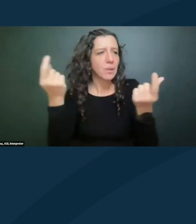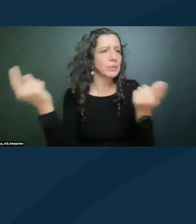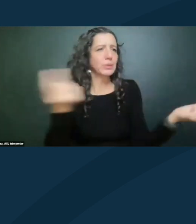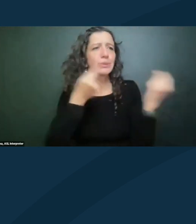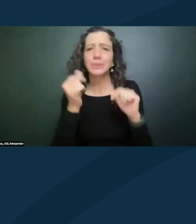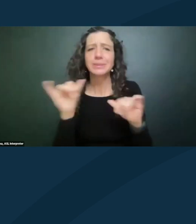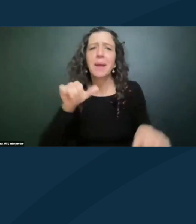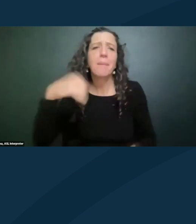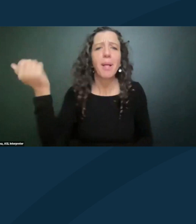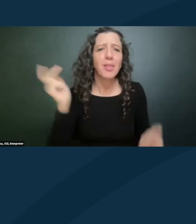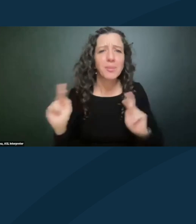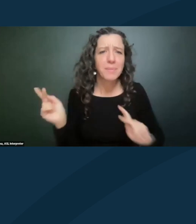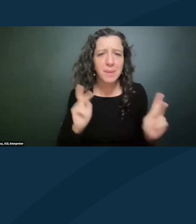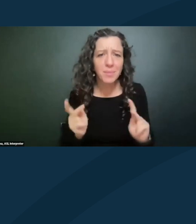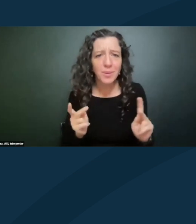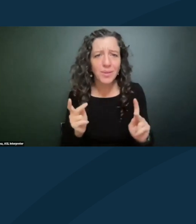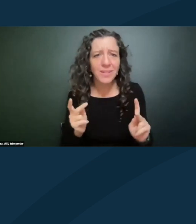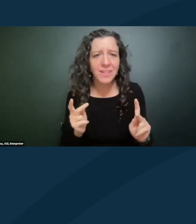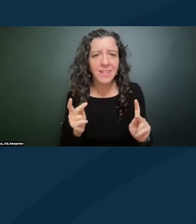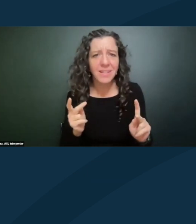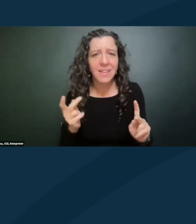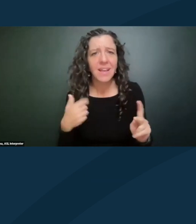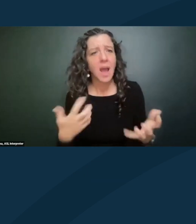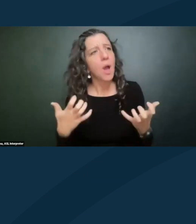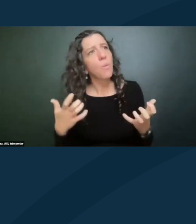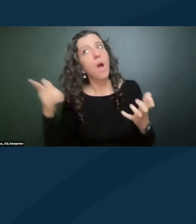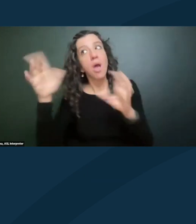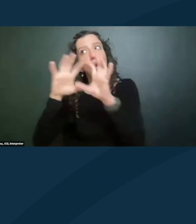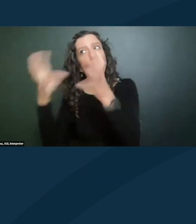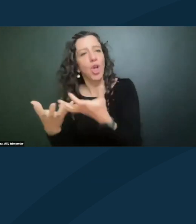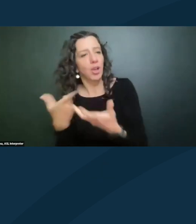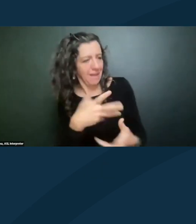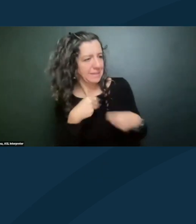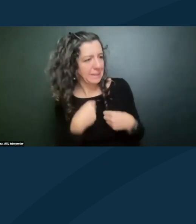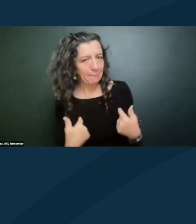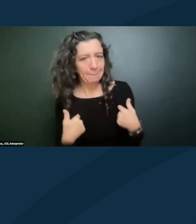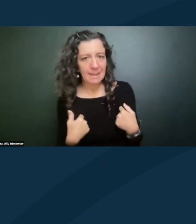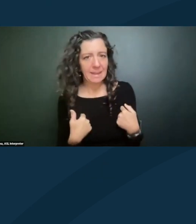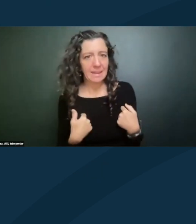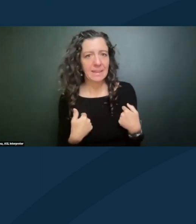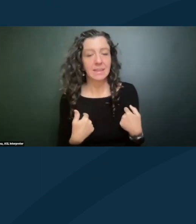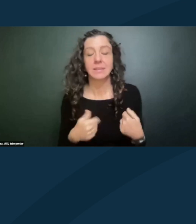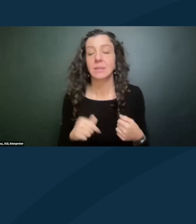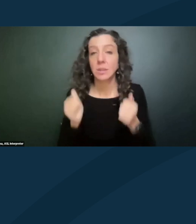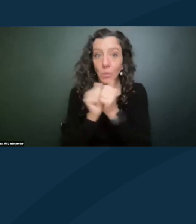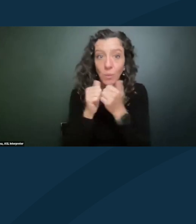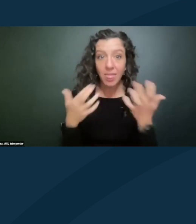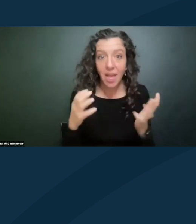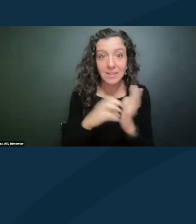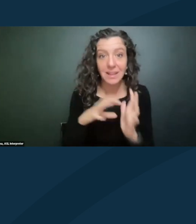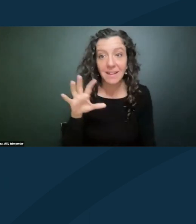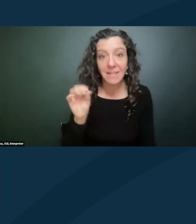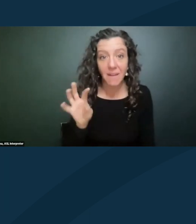just out like everyone else and have the world accepting of that. And not having